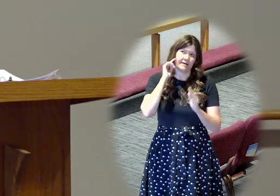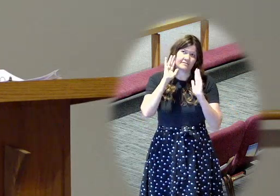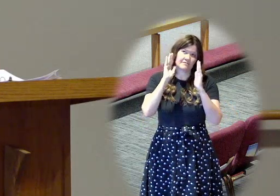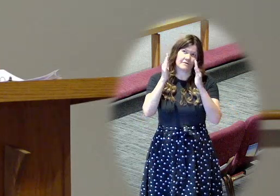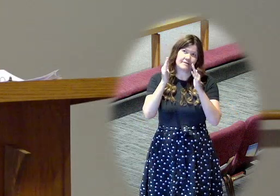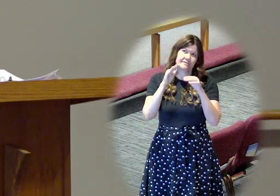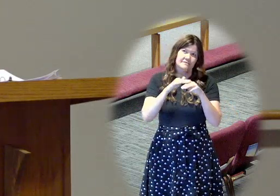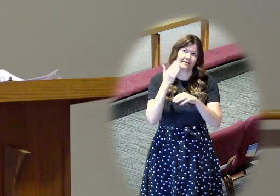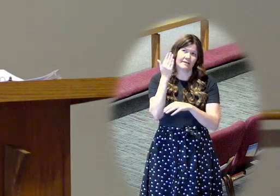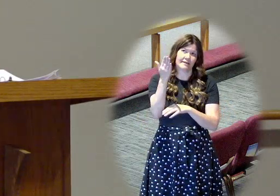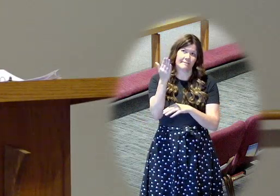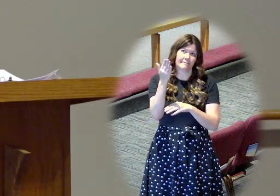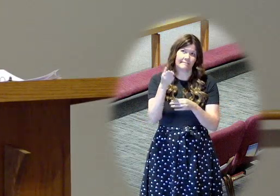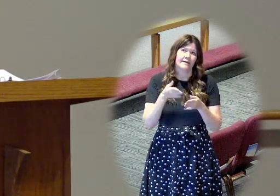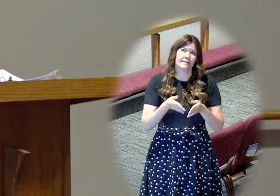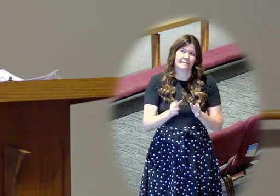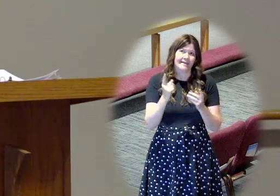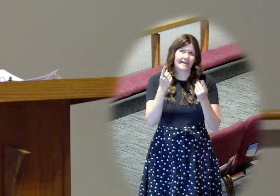it. Amen.